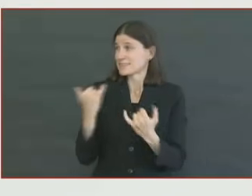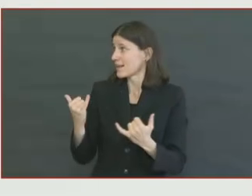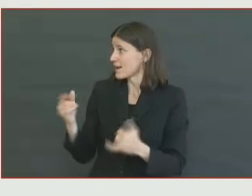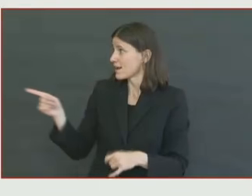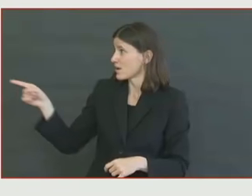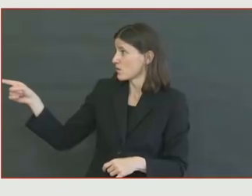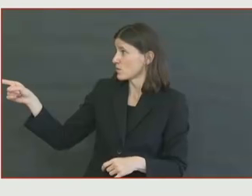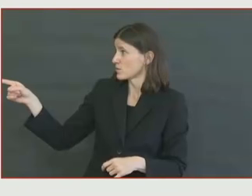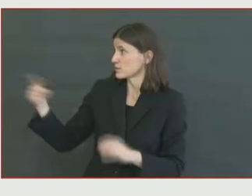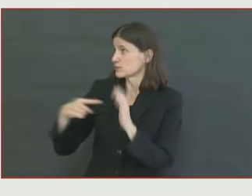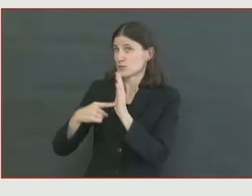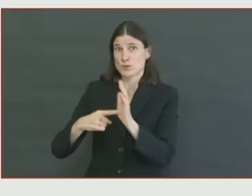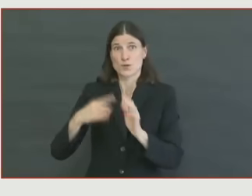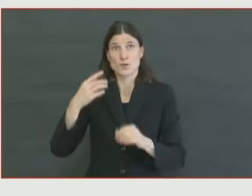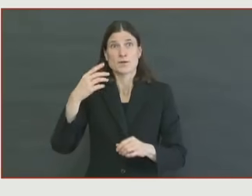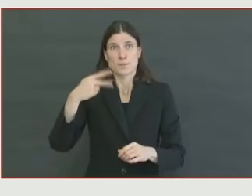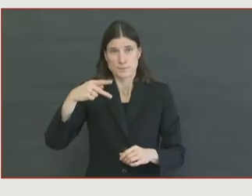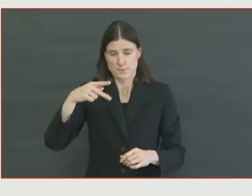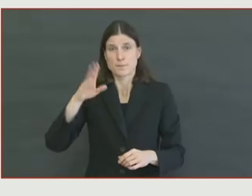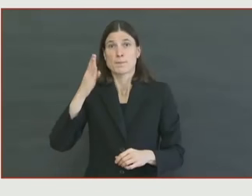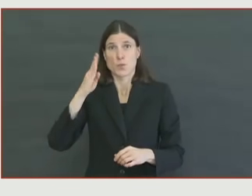healthcare system or gets tested,